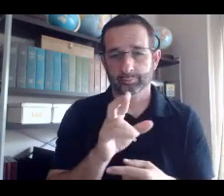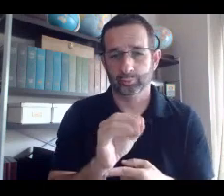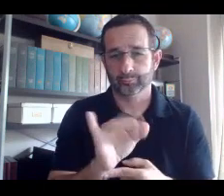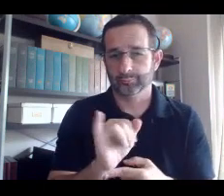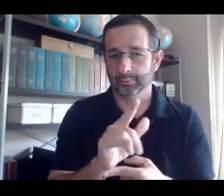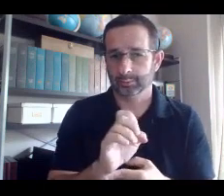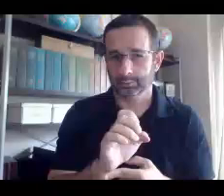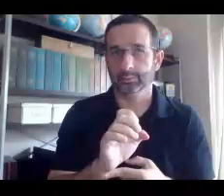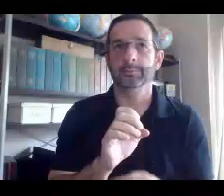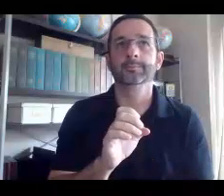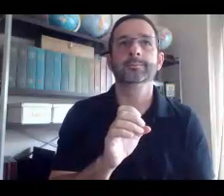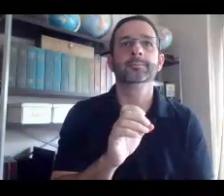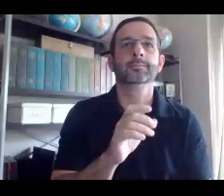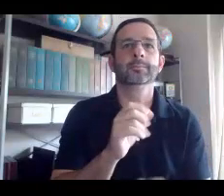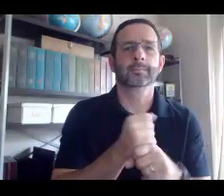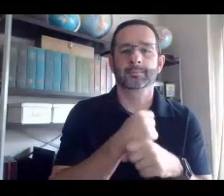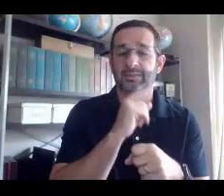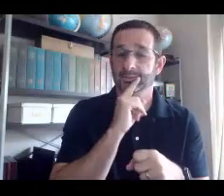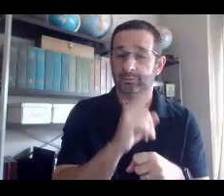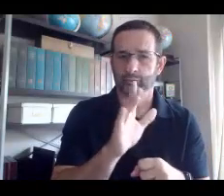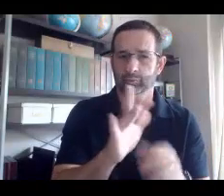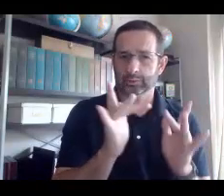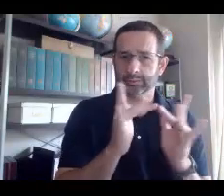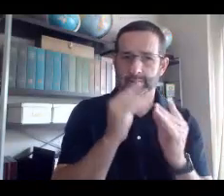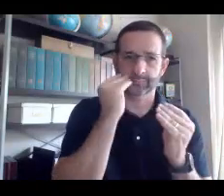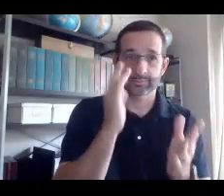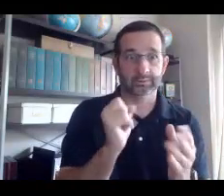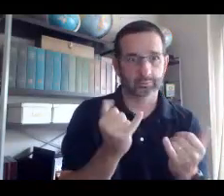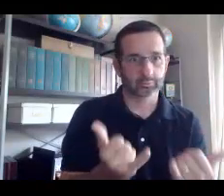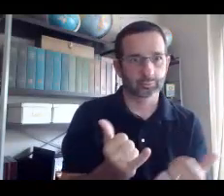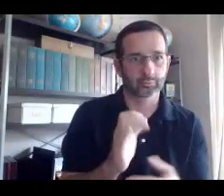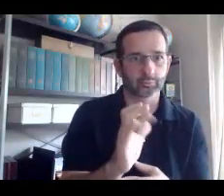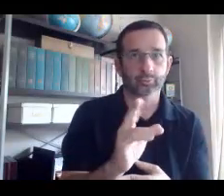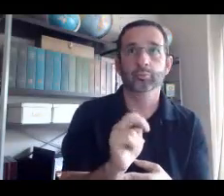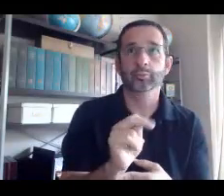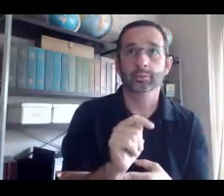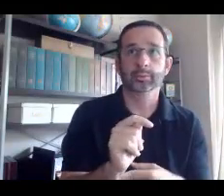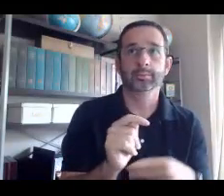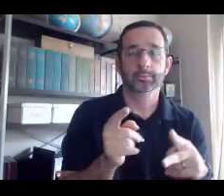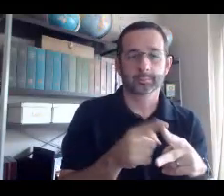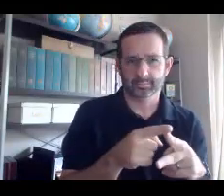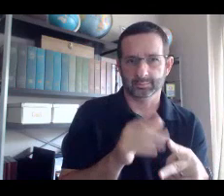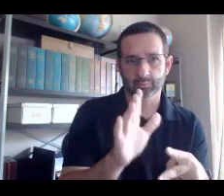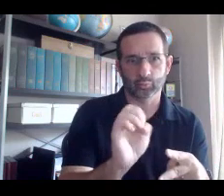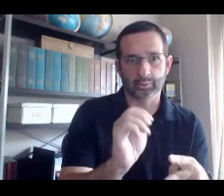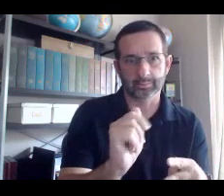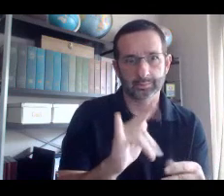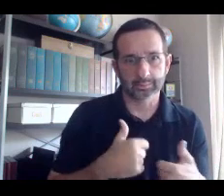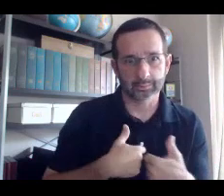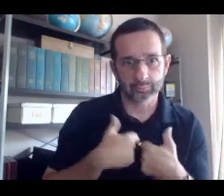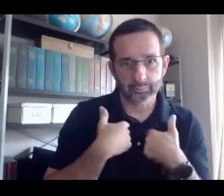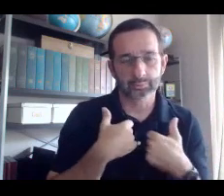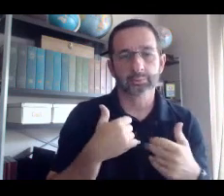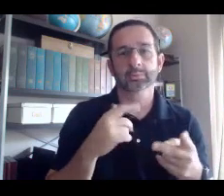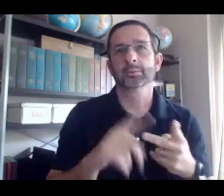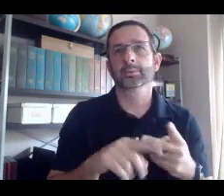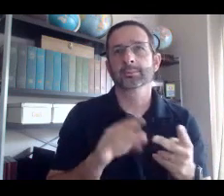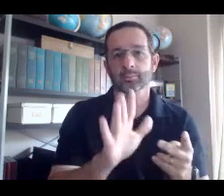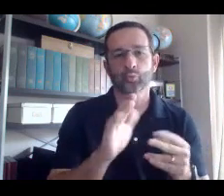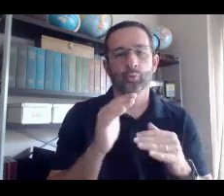you should then go to your personal profile and ensure that your contact information is current,